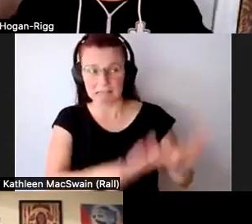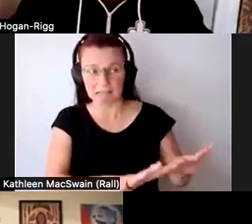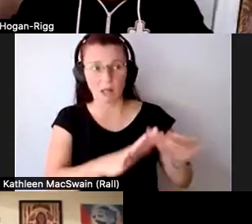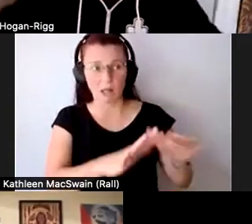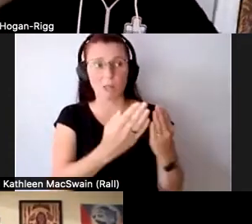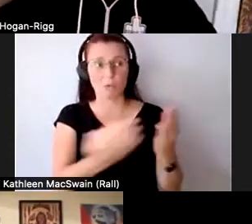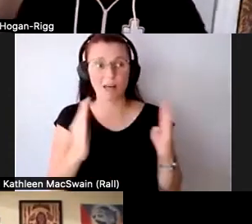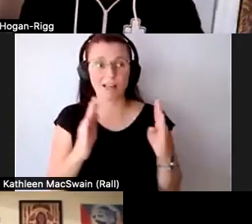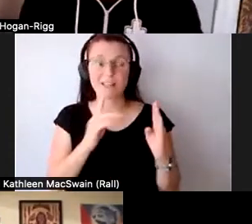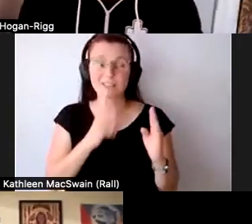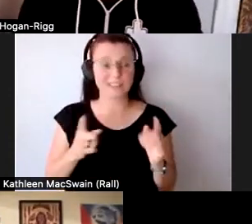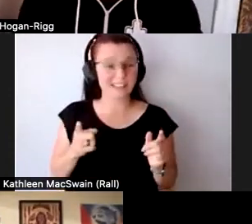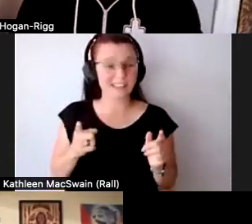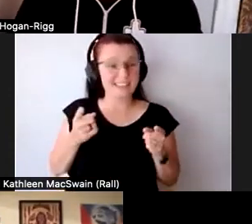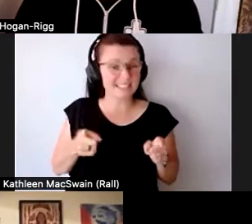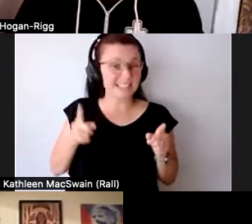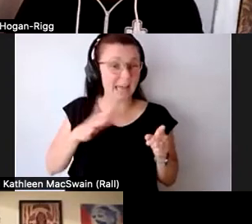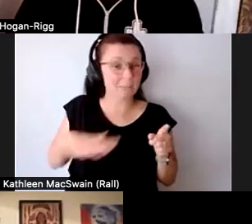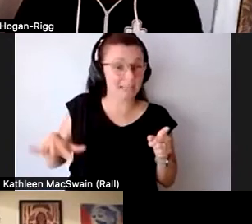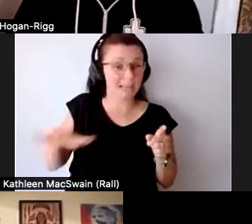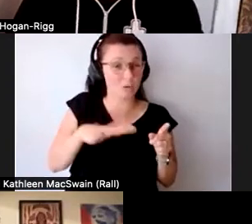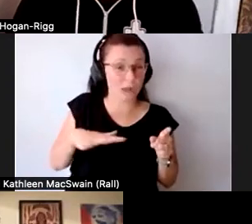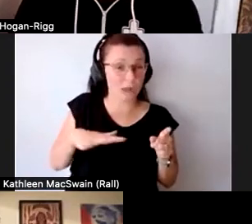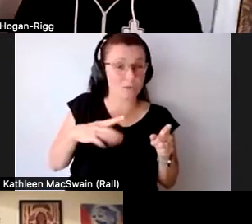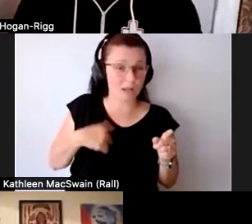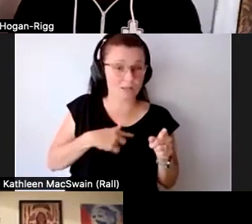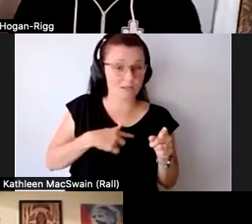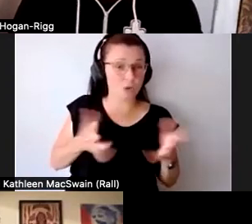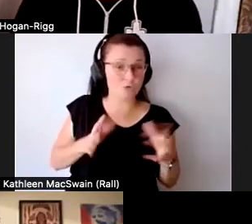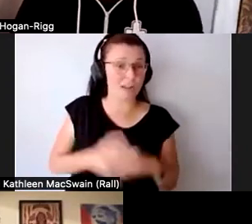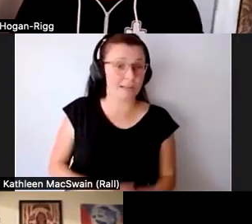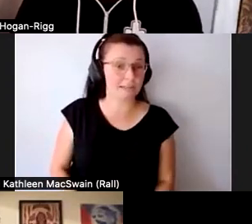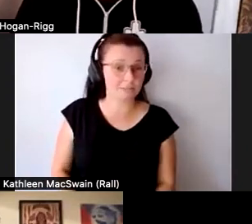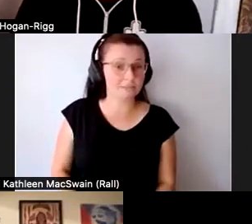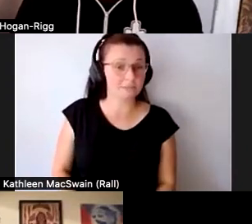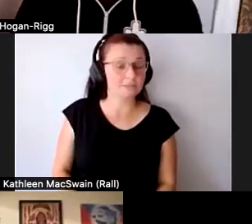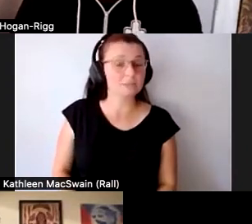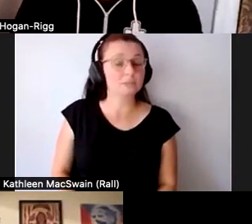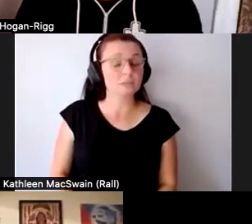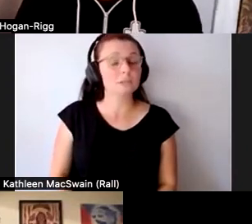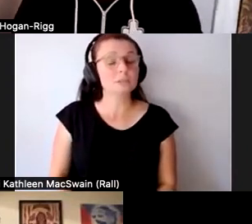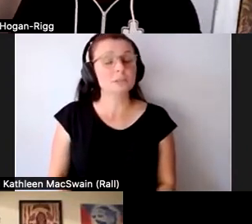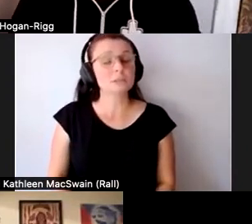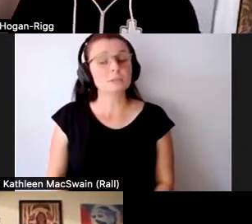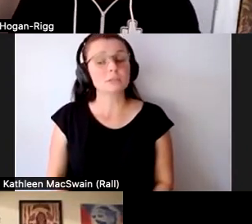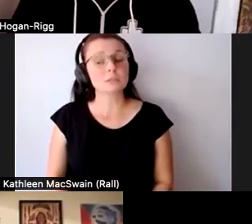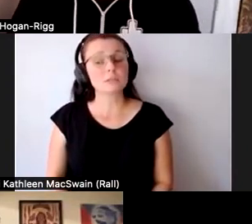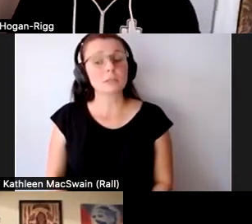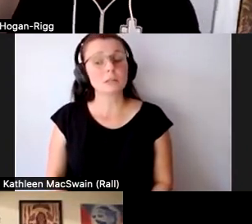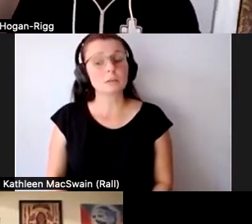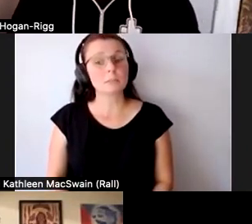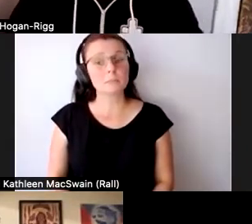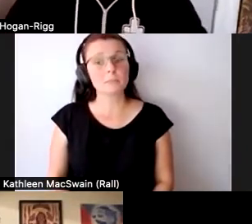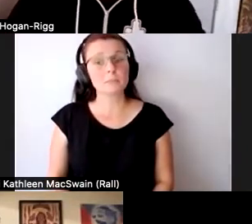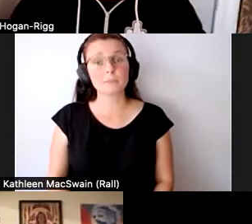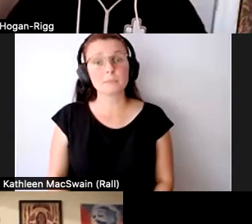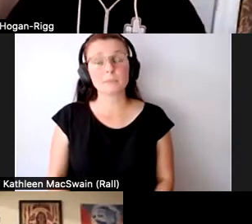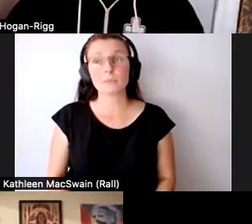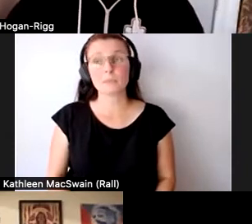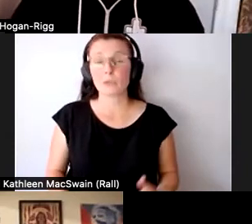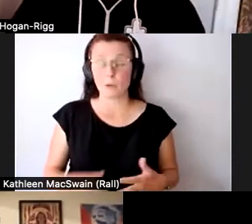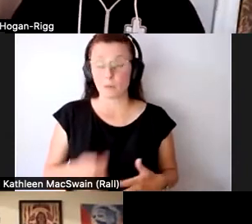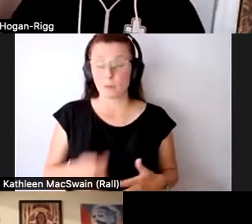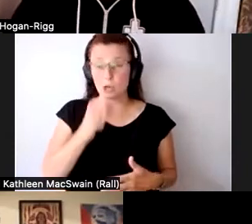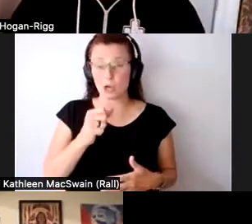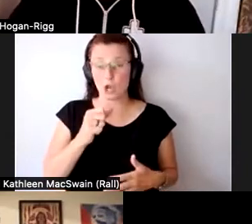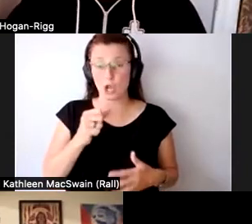around us already. And by not sort of thinking about how a service like this could actually help to